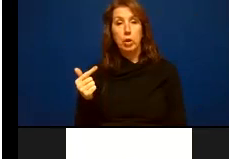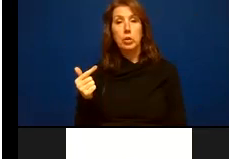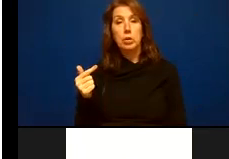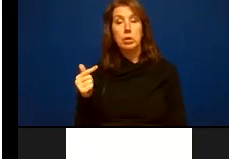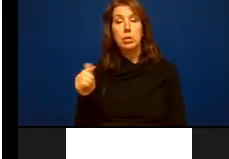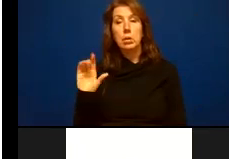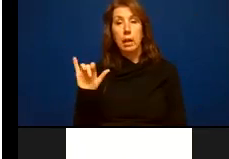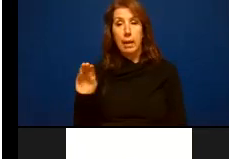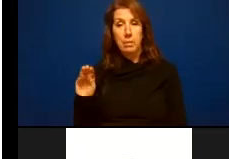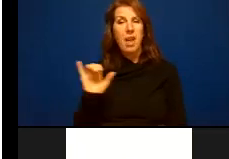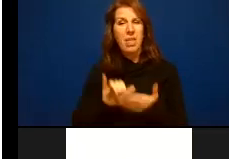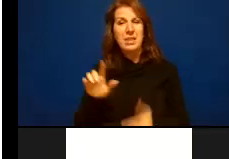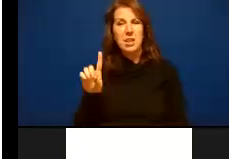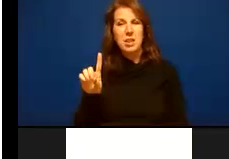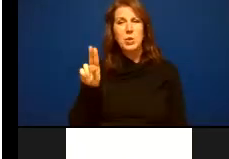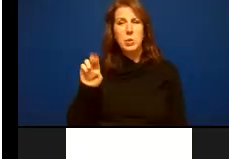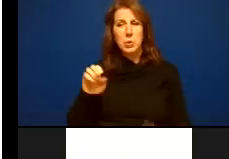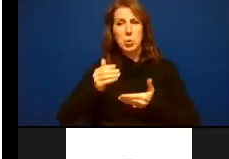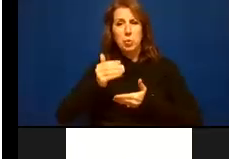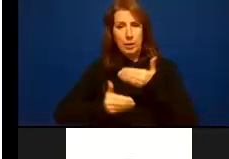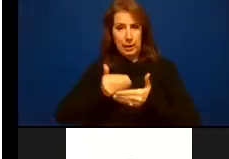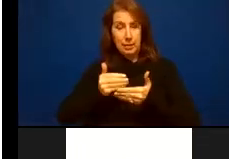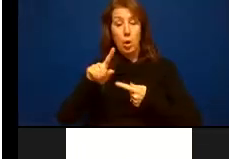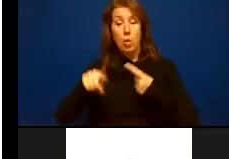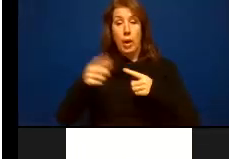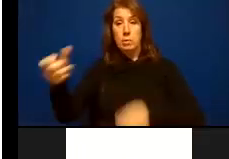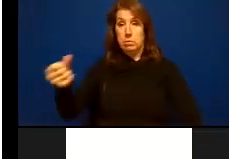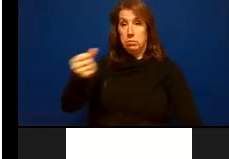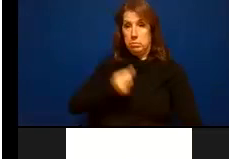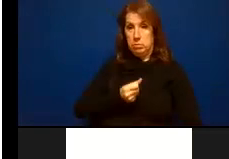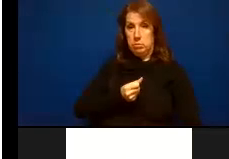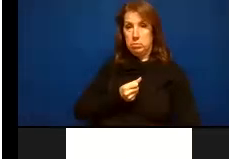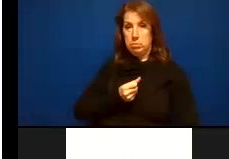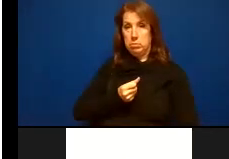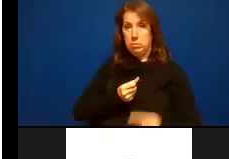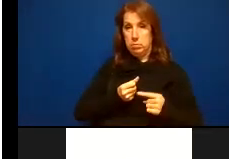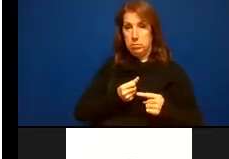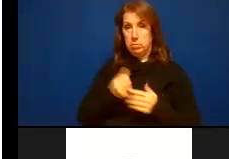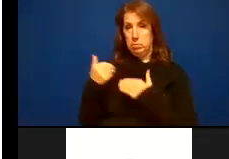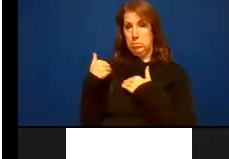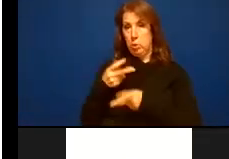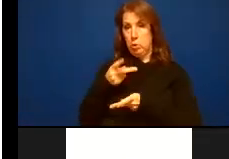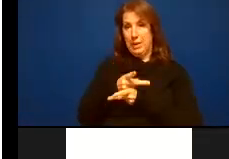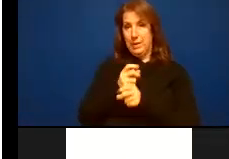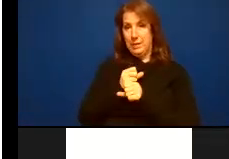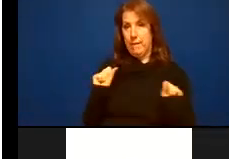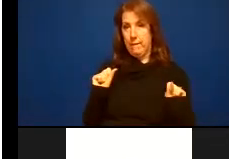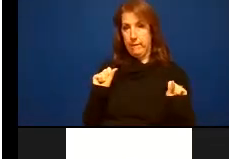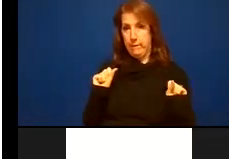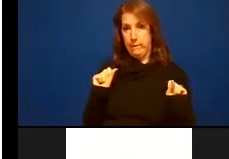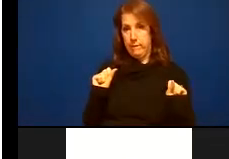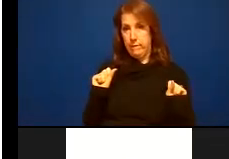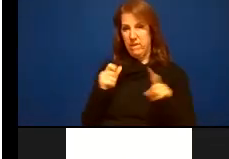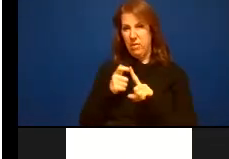claims, that once you've got someone in your custody, you've got an obligation to keep them safe. From the Youngberg versus